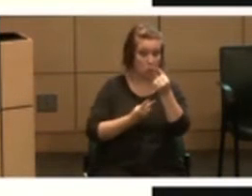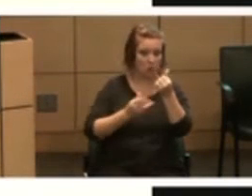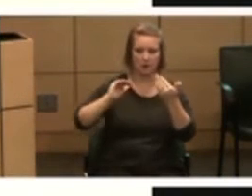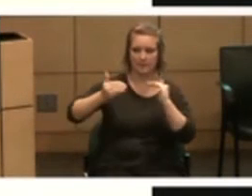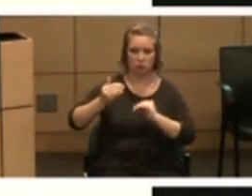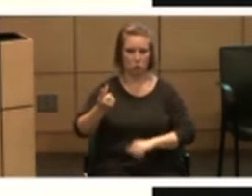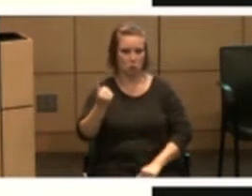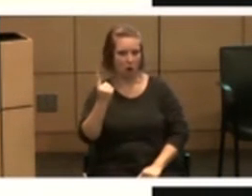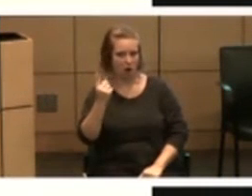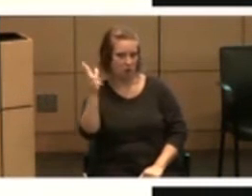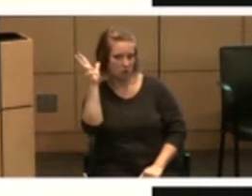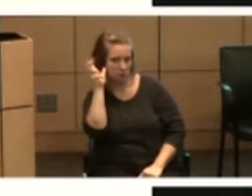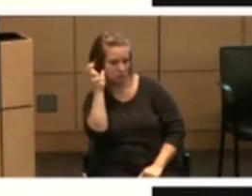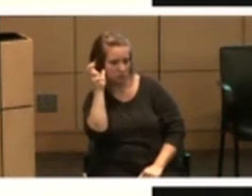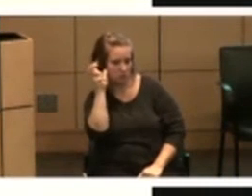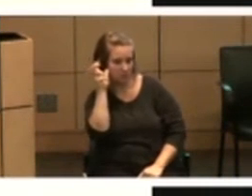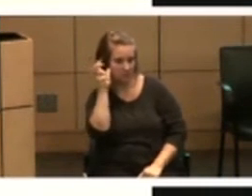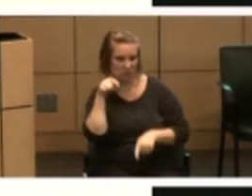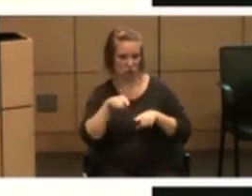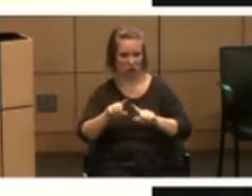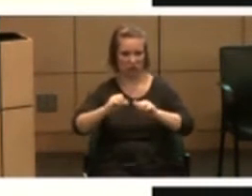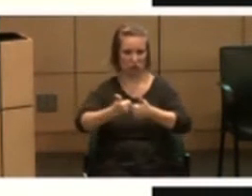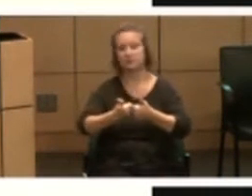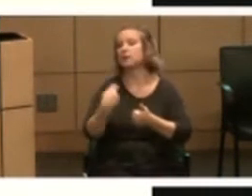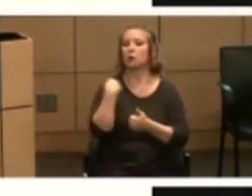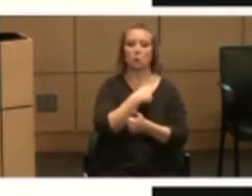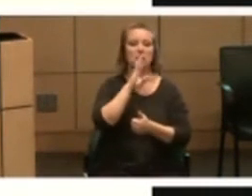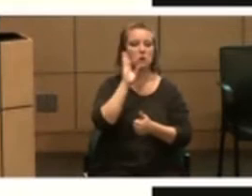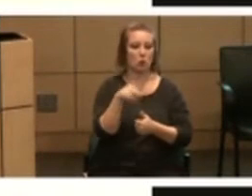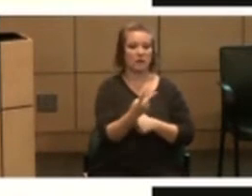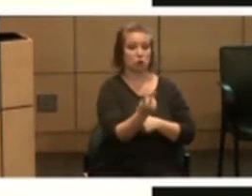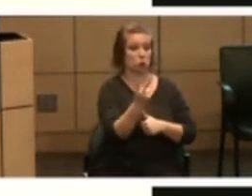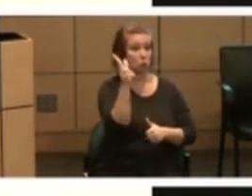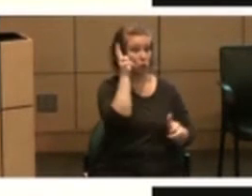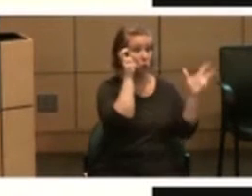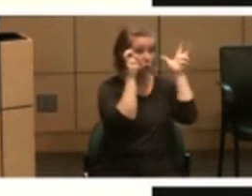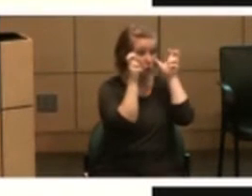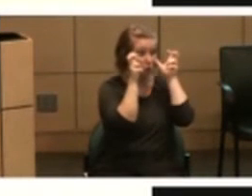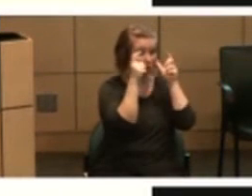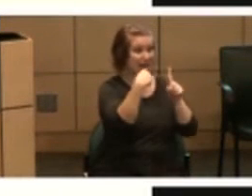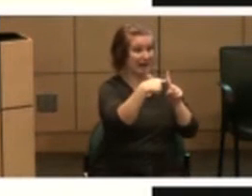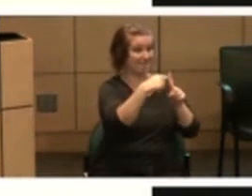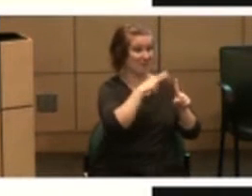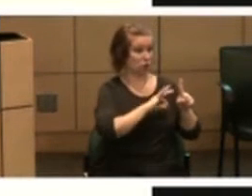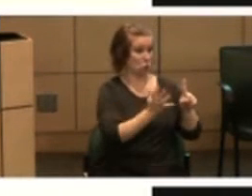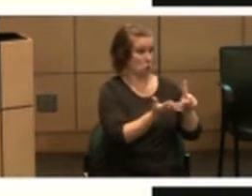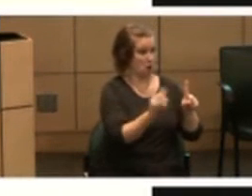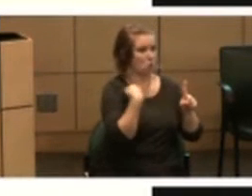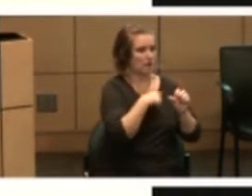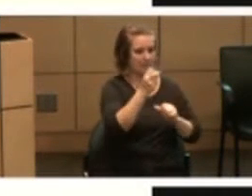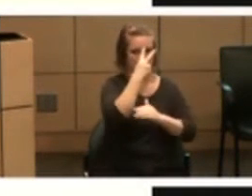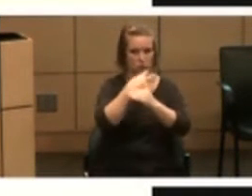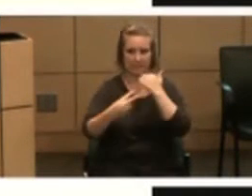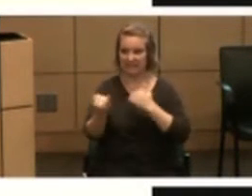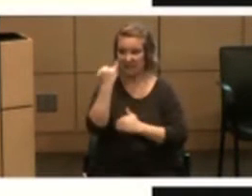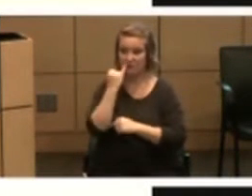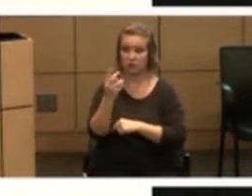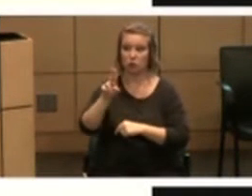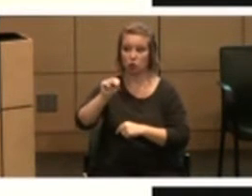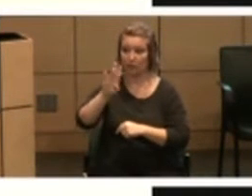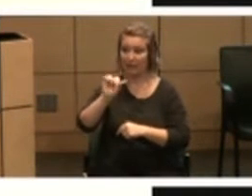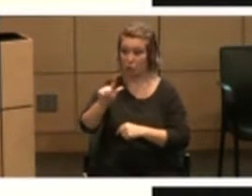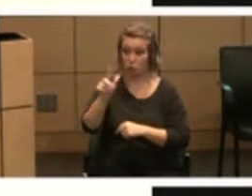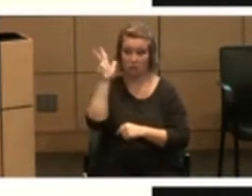in these challenges? So if we know what advantages we get with hearing with 2 ears, we might be able to predict how a child with unilateral hearing